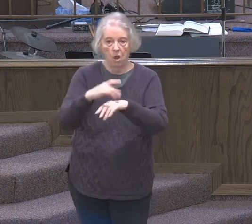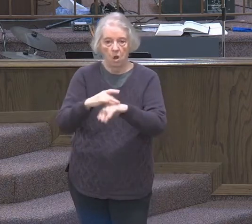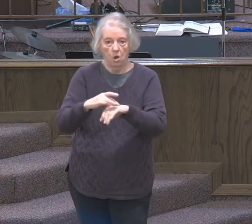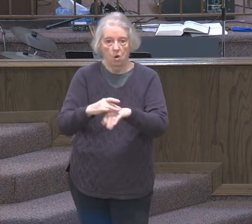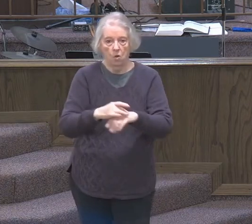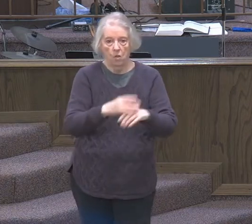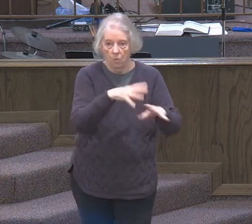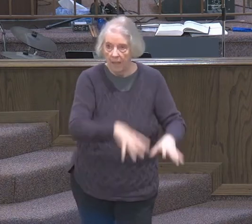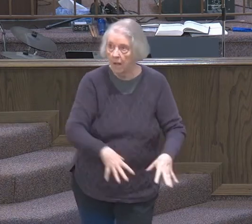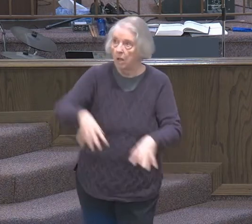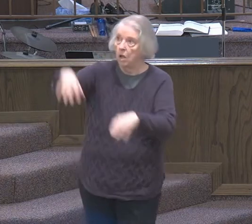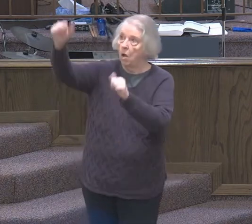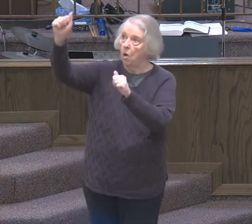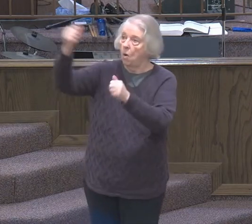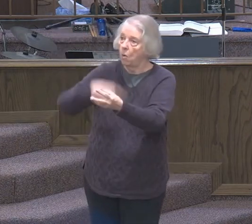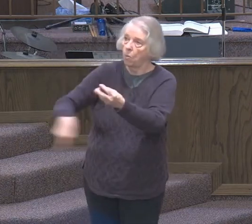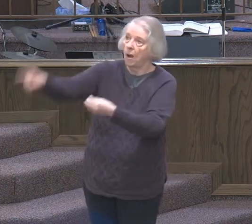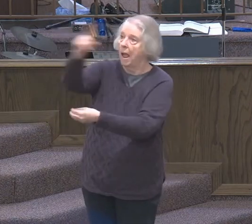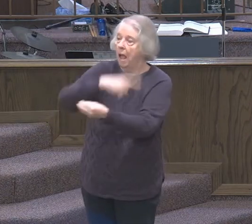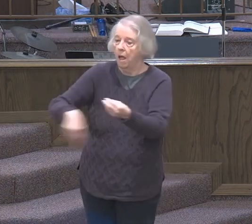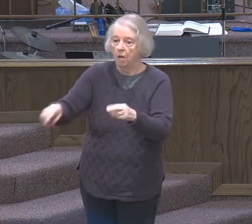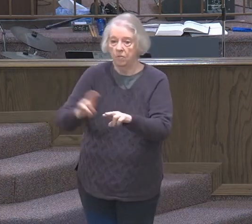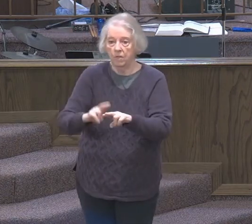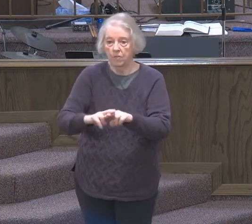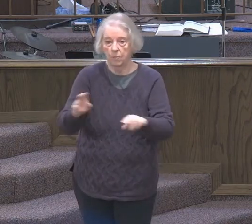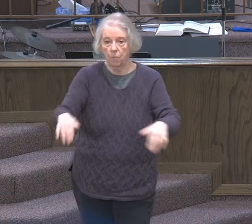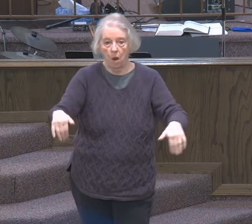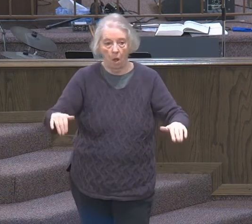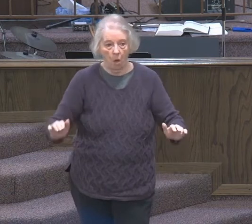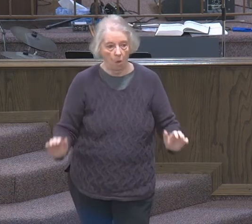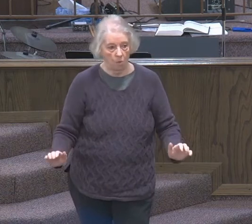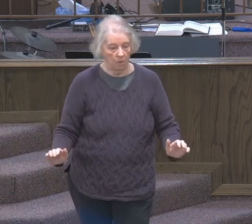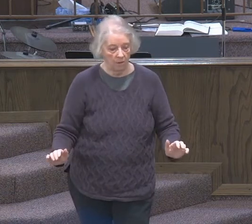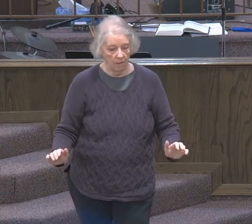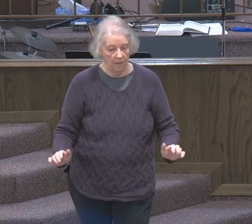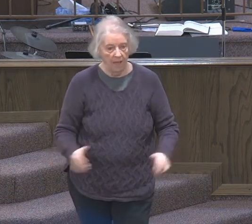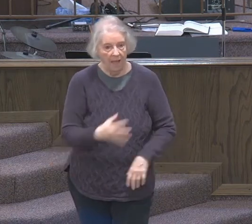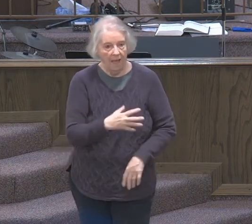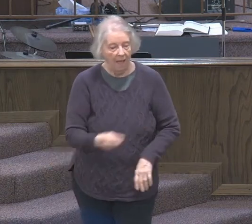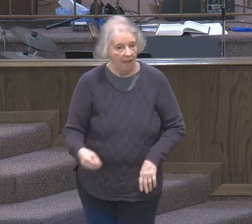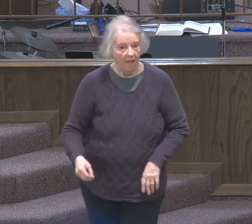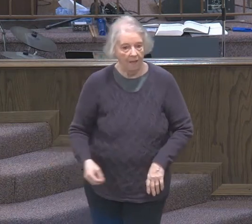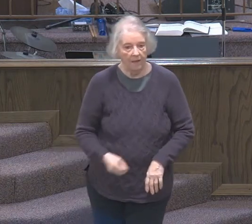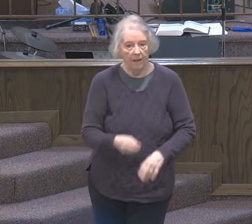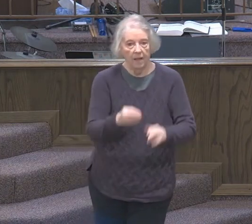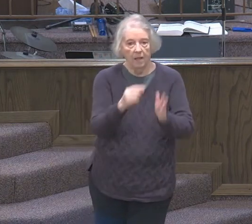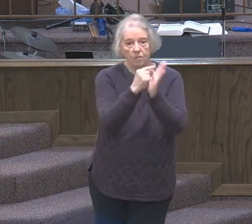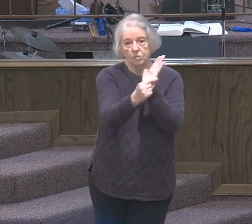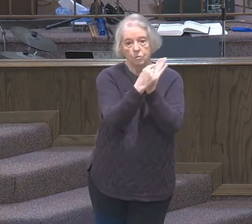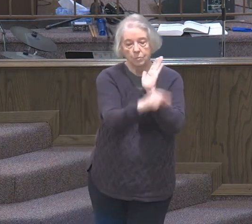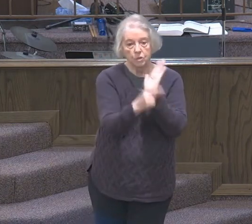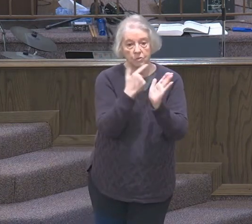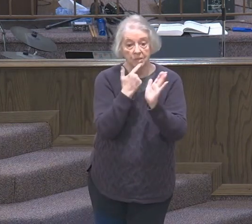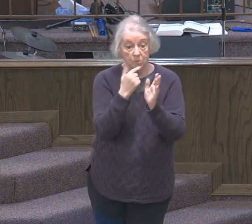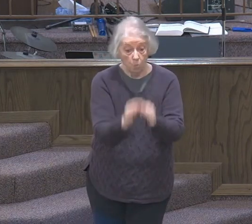sums it up. Worthy are you to take the scroll, to open its seals, because you